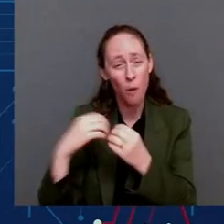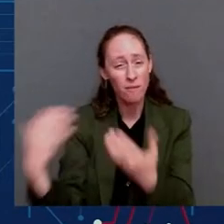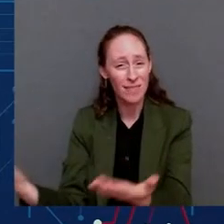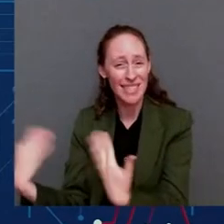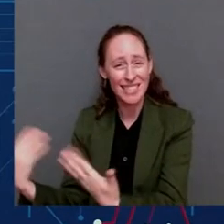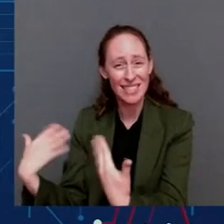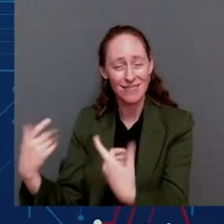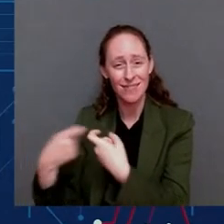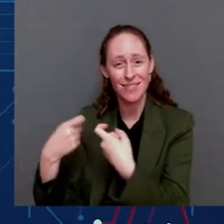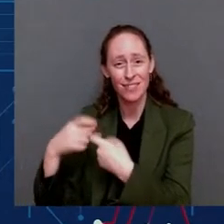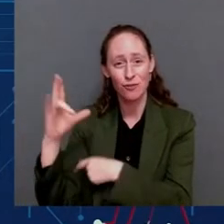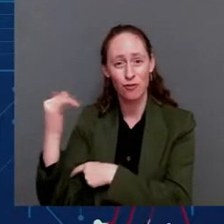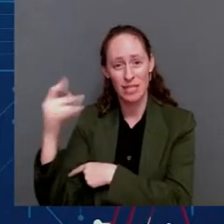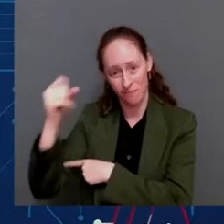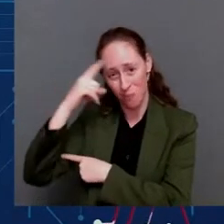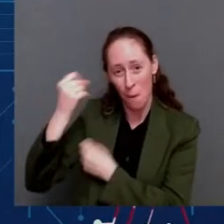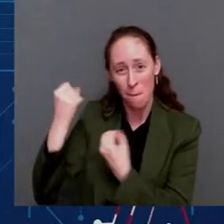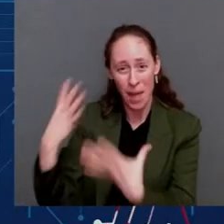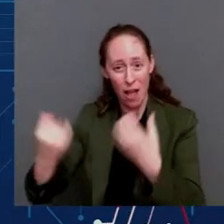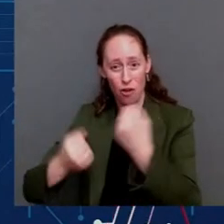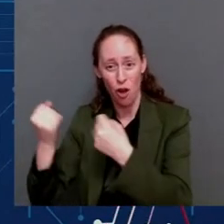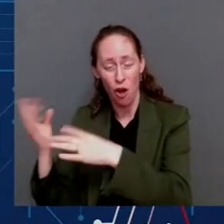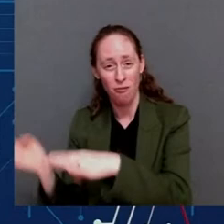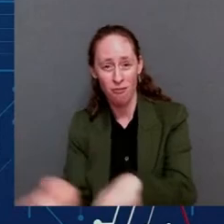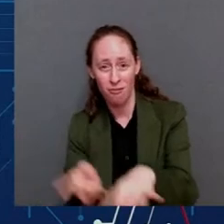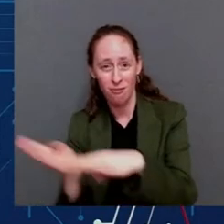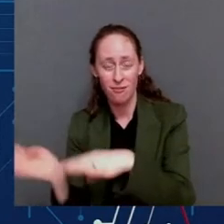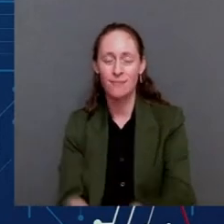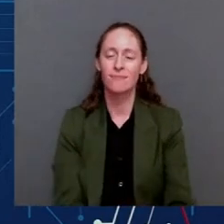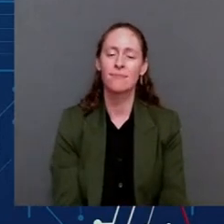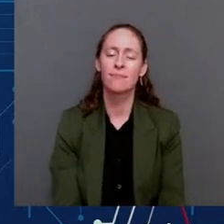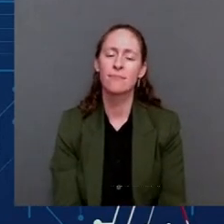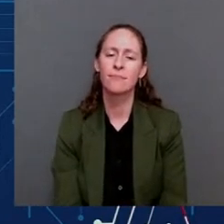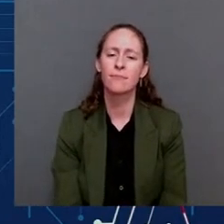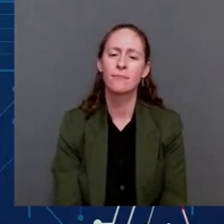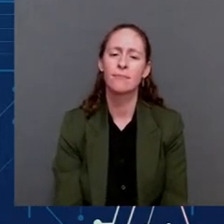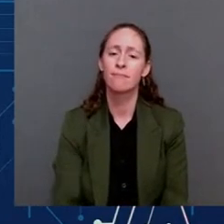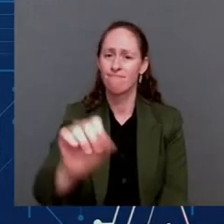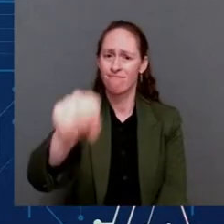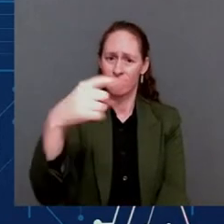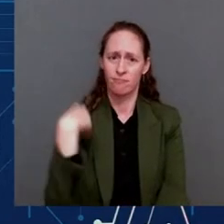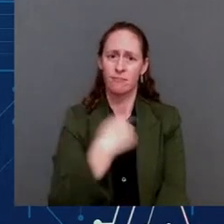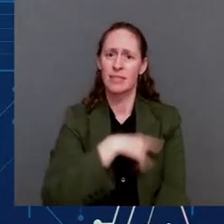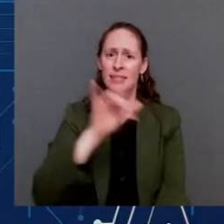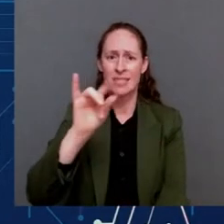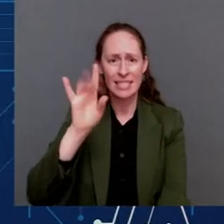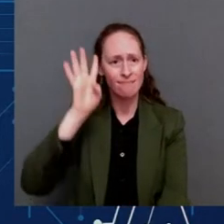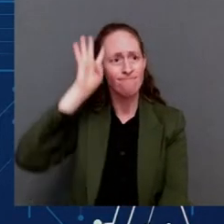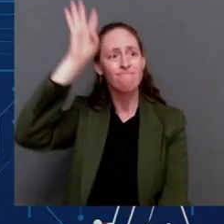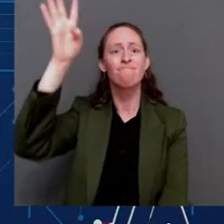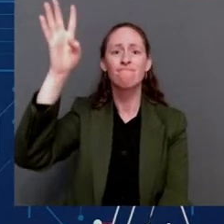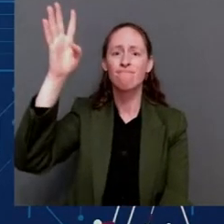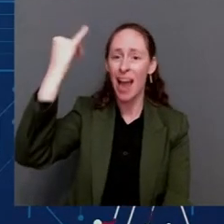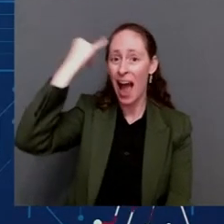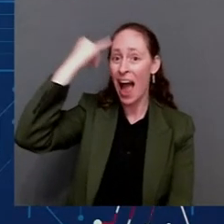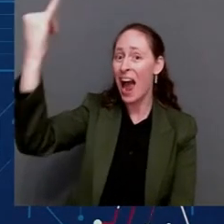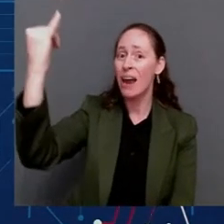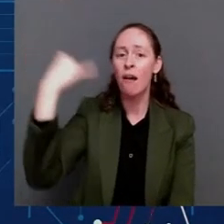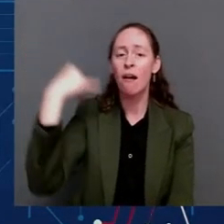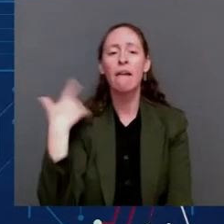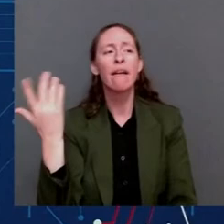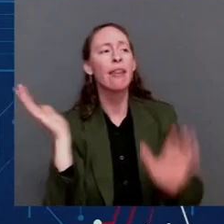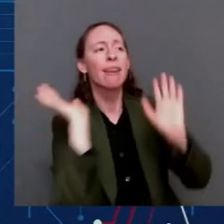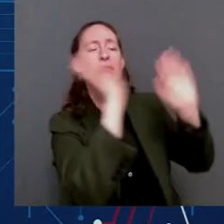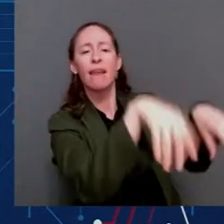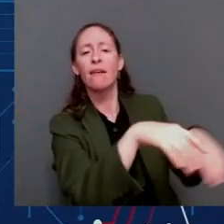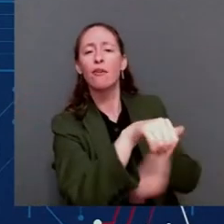overseas. And as we saw during the pandemic, when the factories overseas that make these chips shut down, the global economy comes